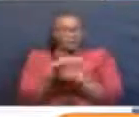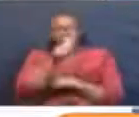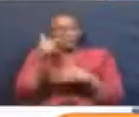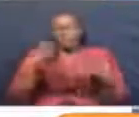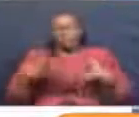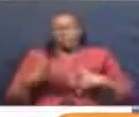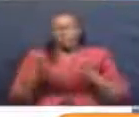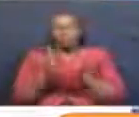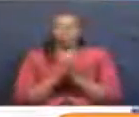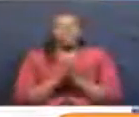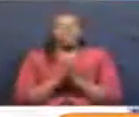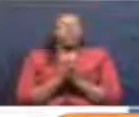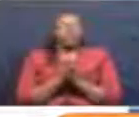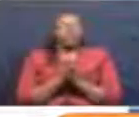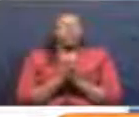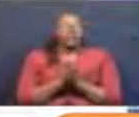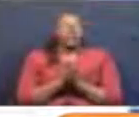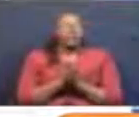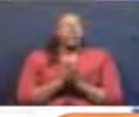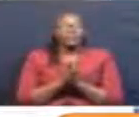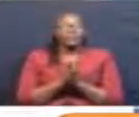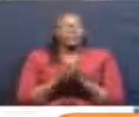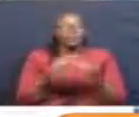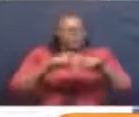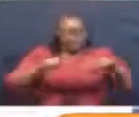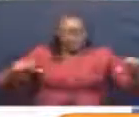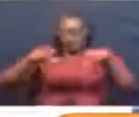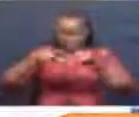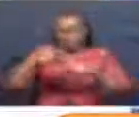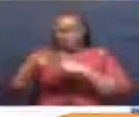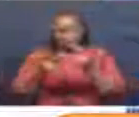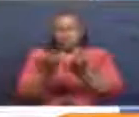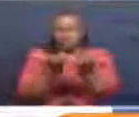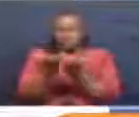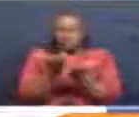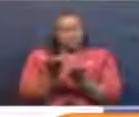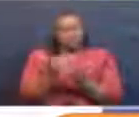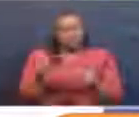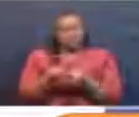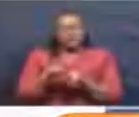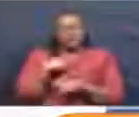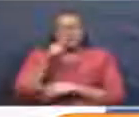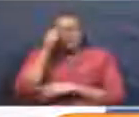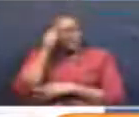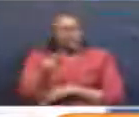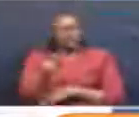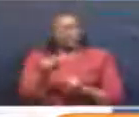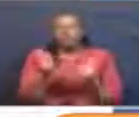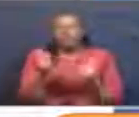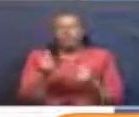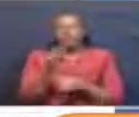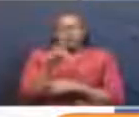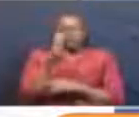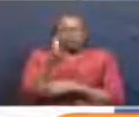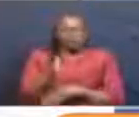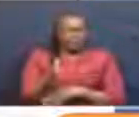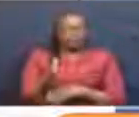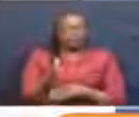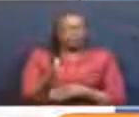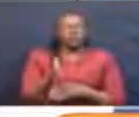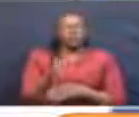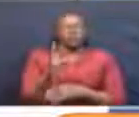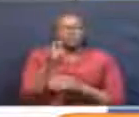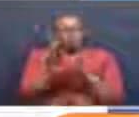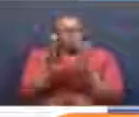people with the timber processing business and all that, and I respect them. Mm. And nobody, it should never